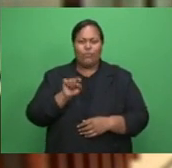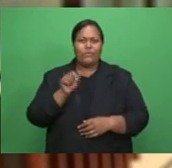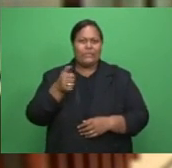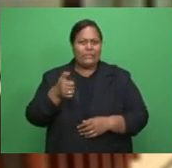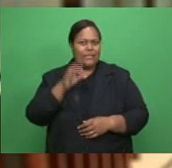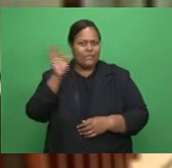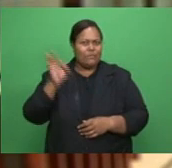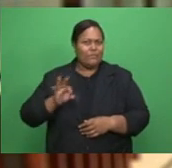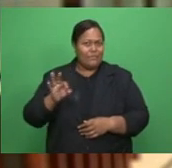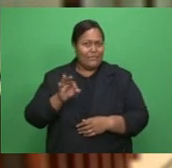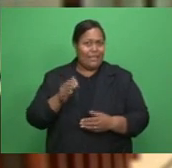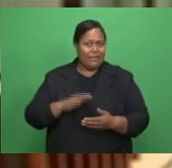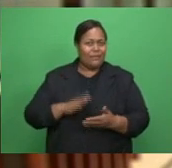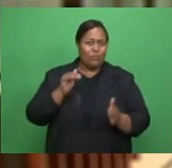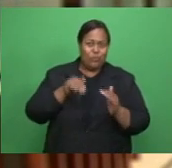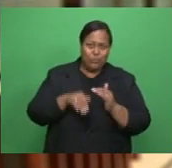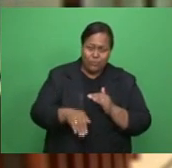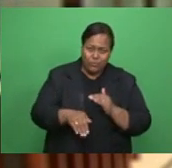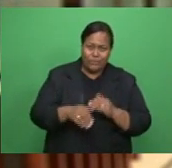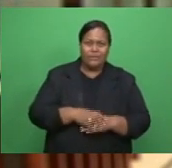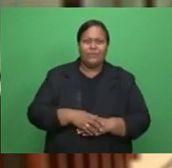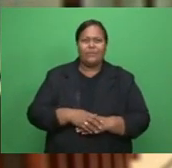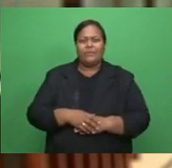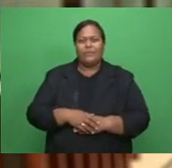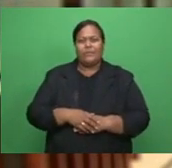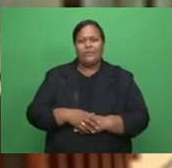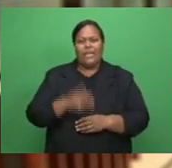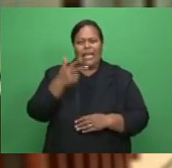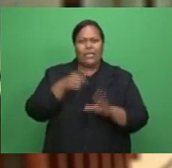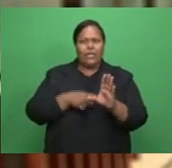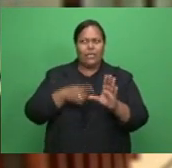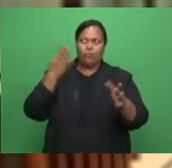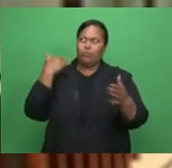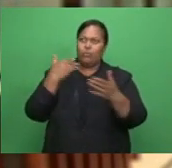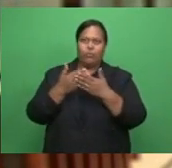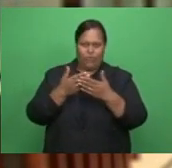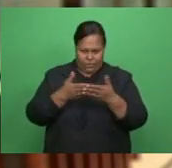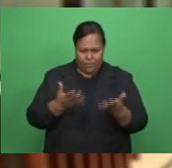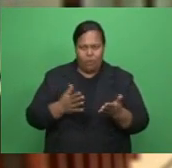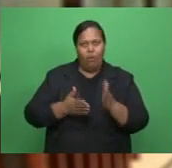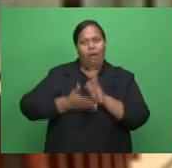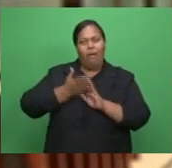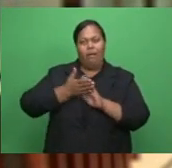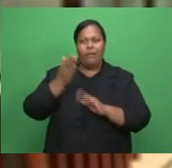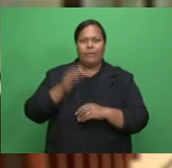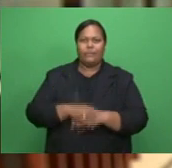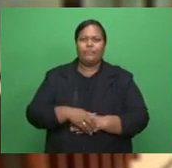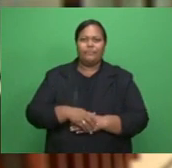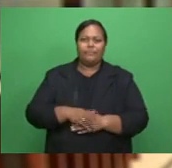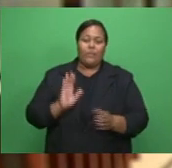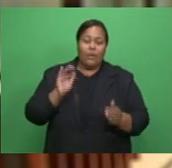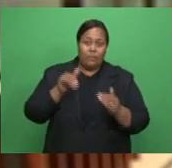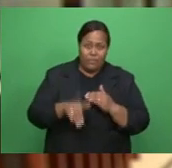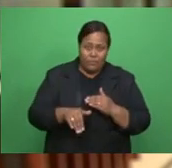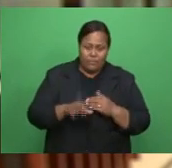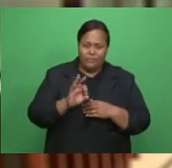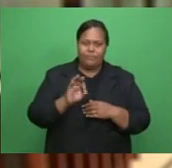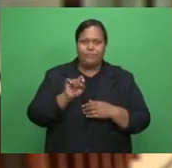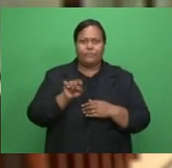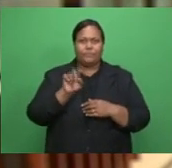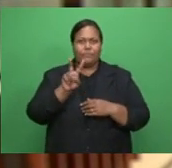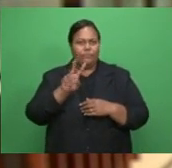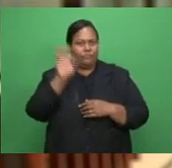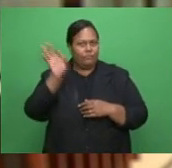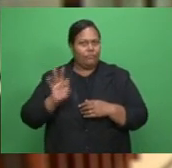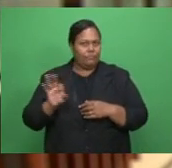in June, being their highest in almost 8 years. However, their core inflation rose 0.2% only as it dropped for the